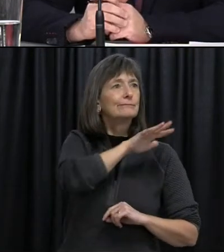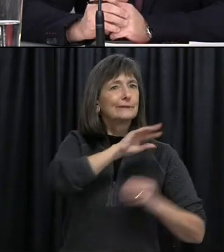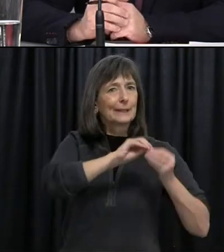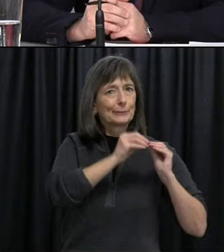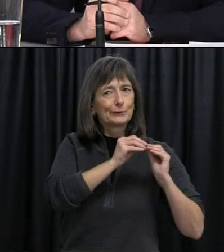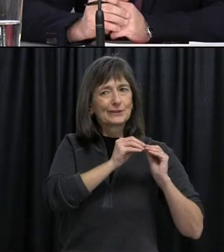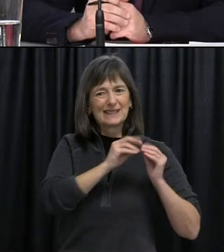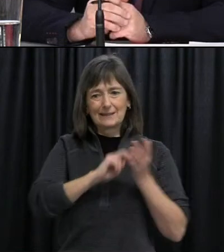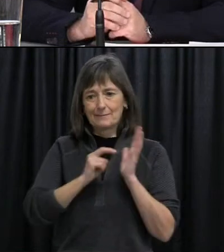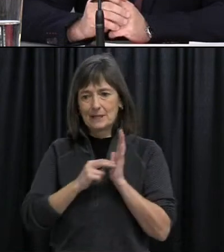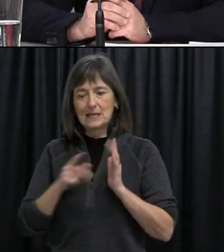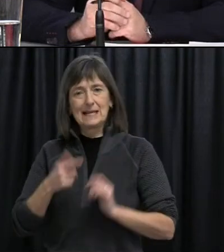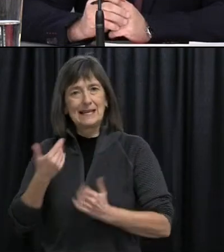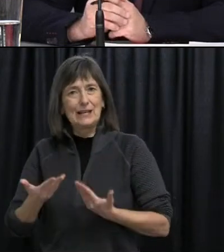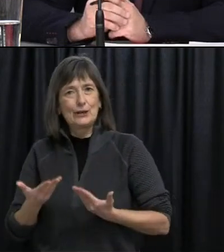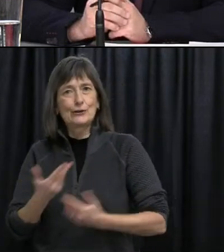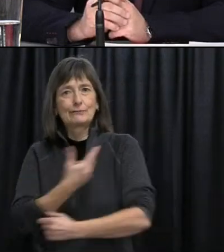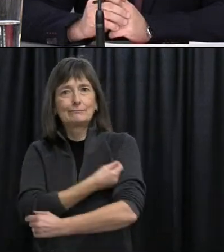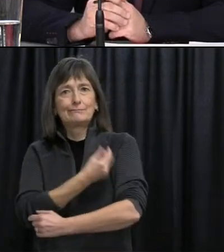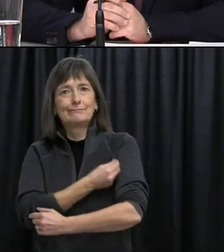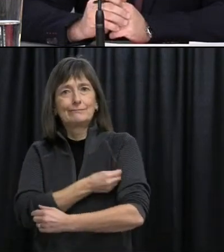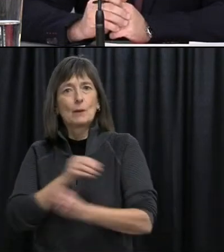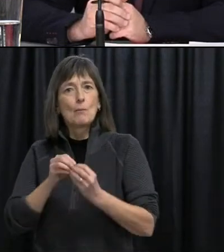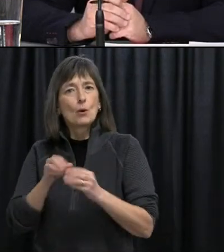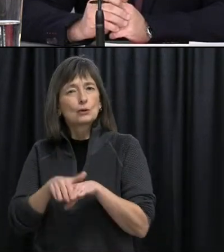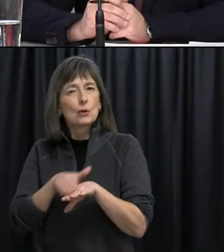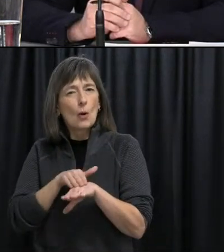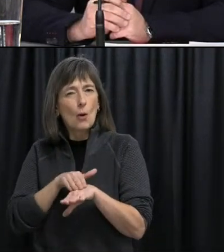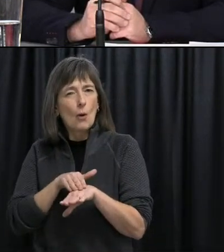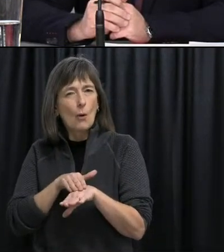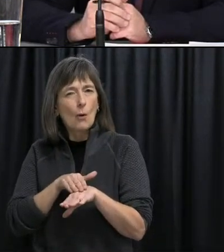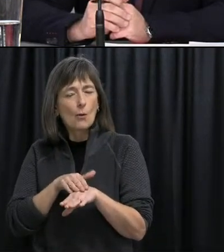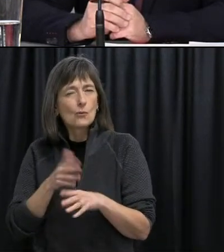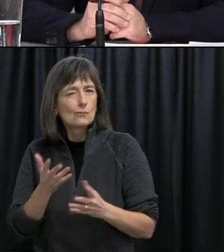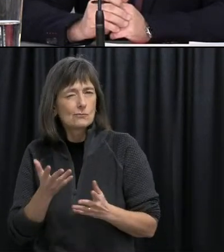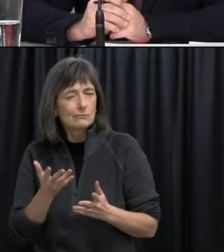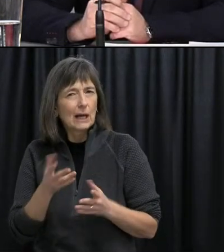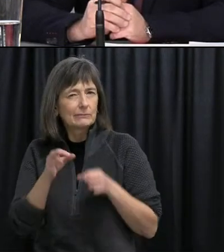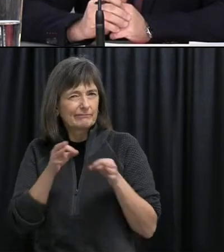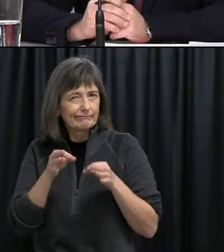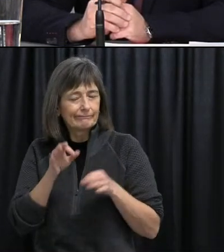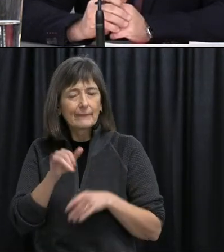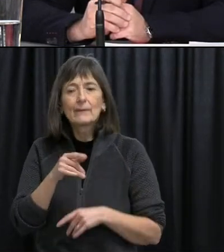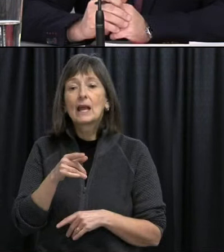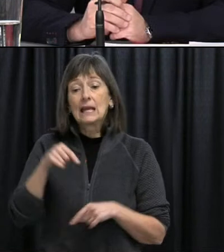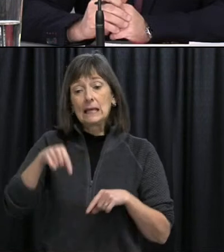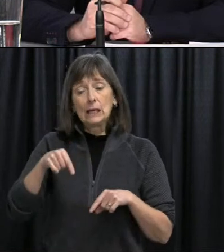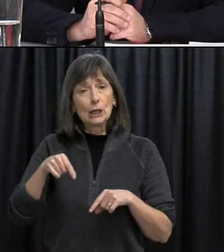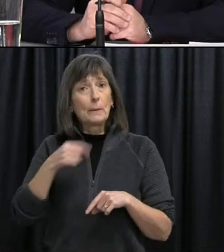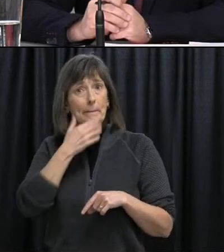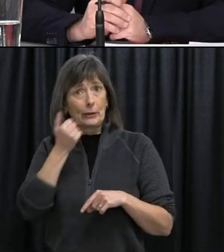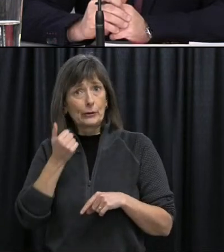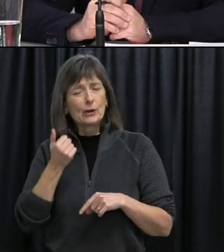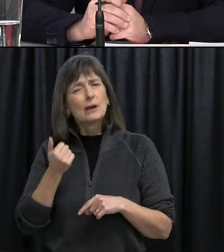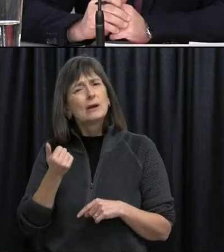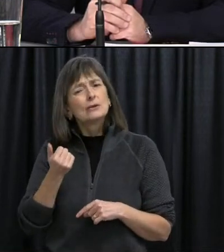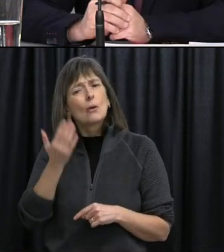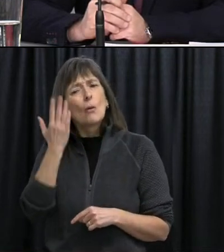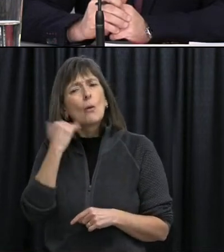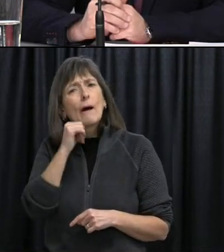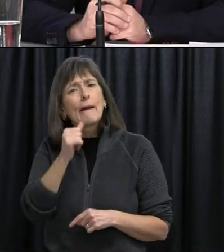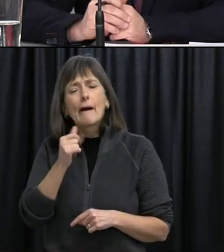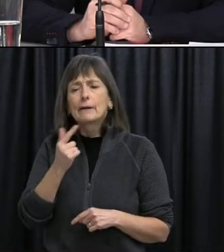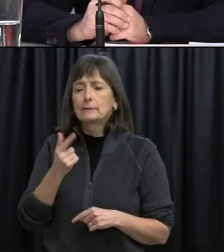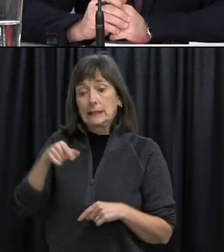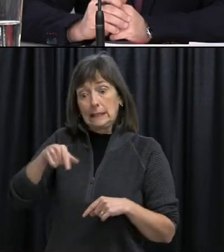and steady approach. Since we're in a much better spot here, why aren't we giving some of our doses to places